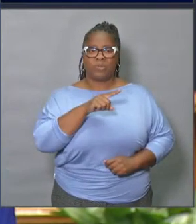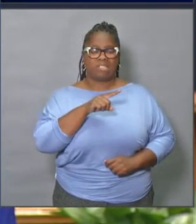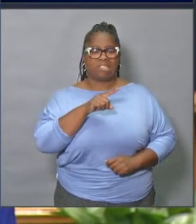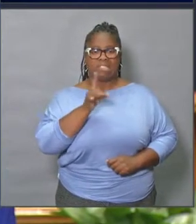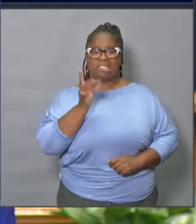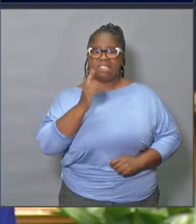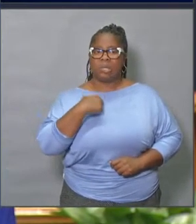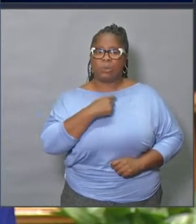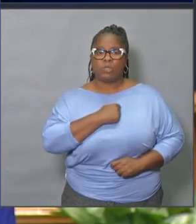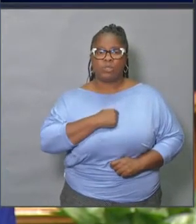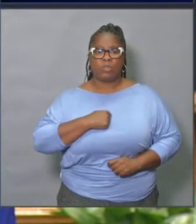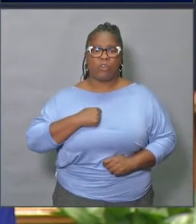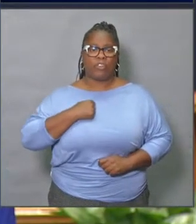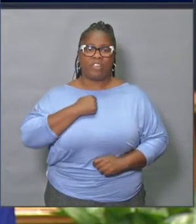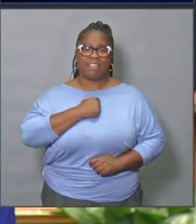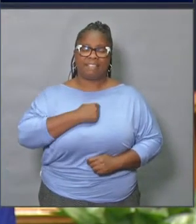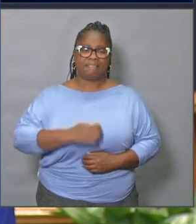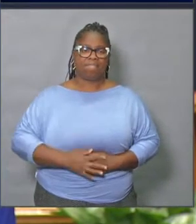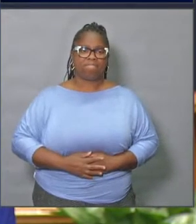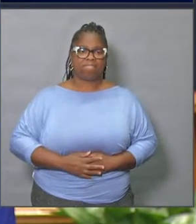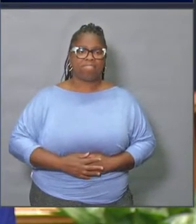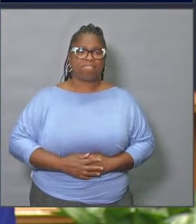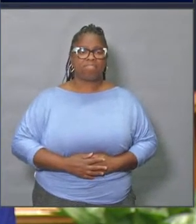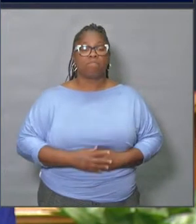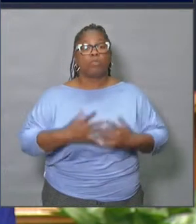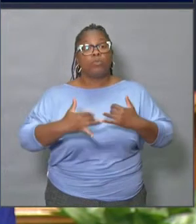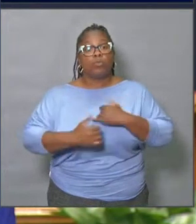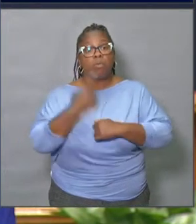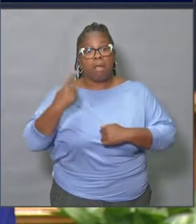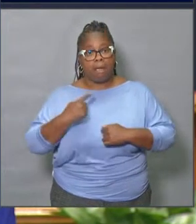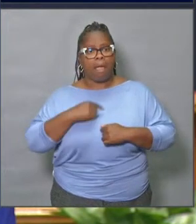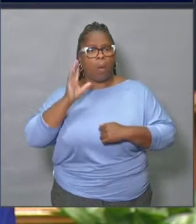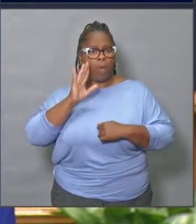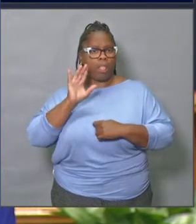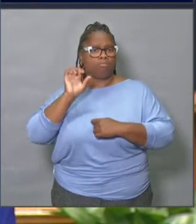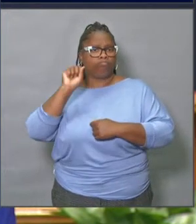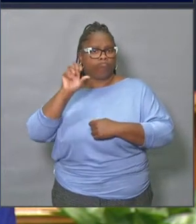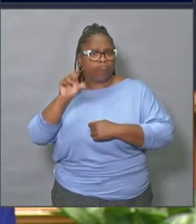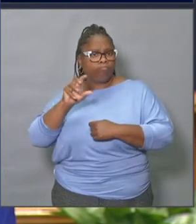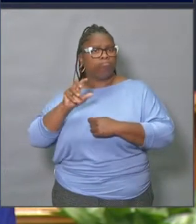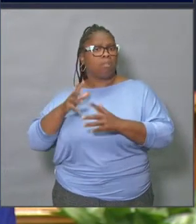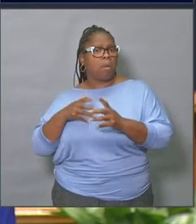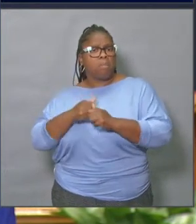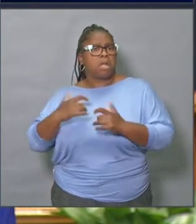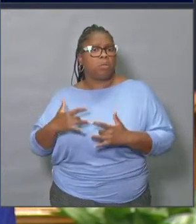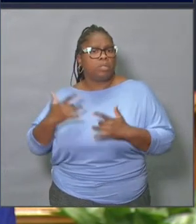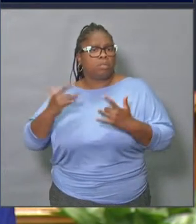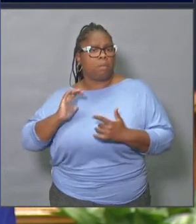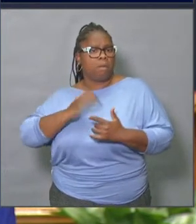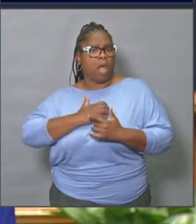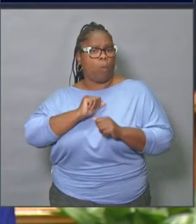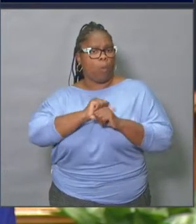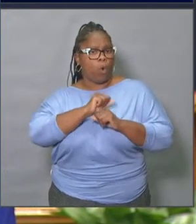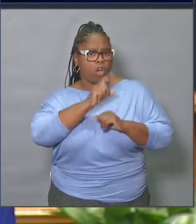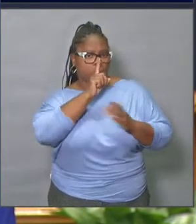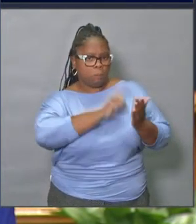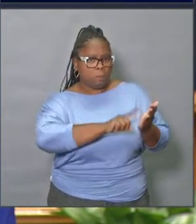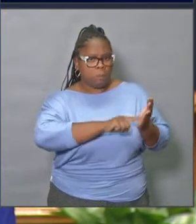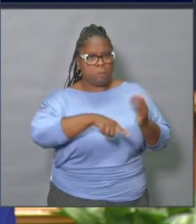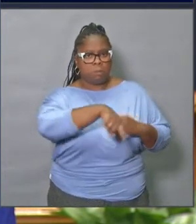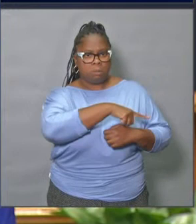so sorry for your loss. Today, I will be providing an update on our work at the skilled nursing